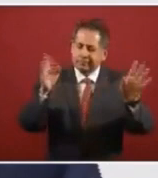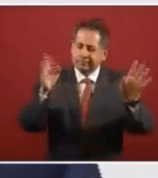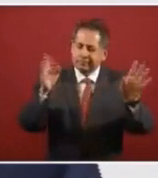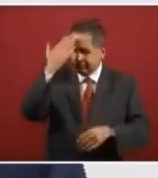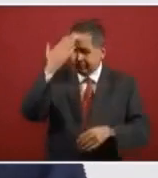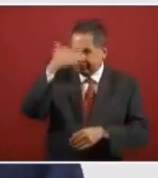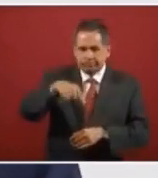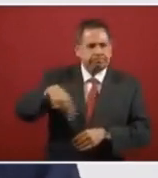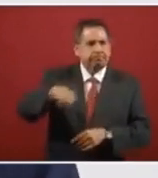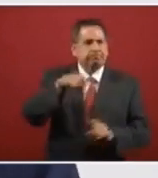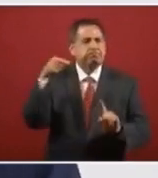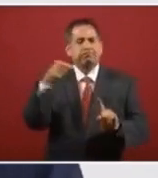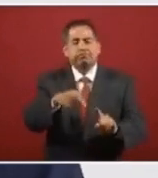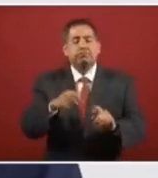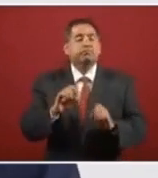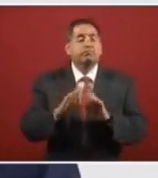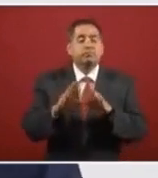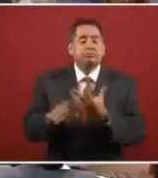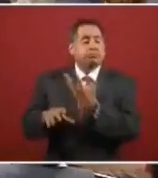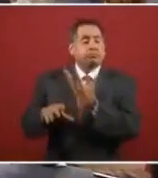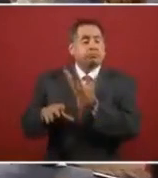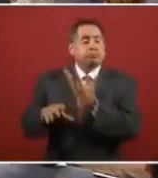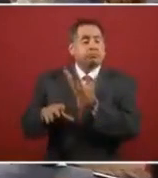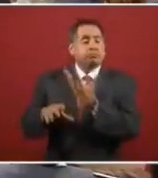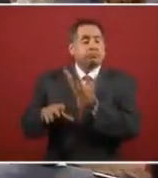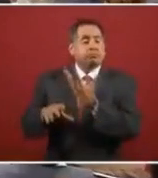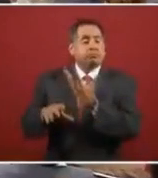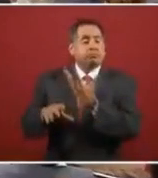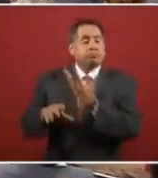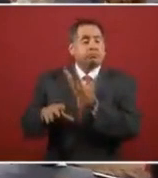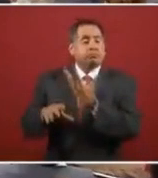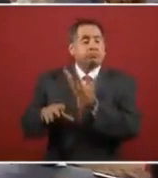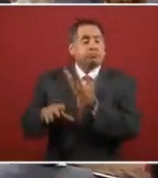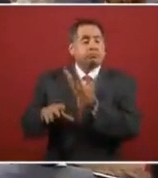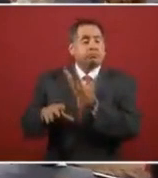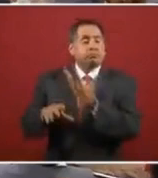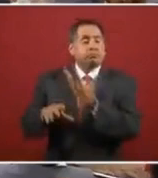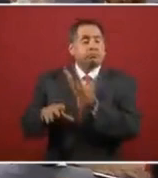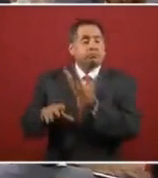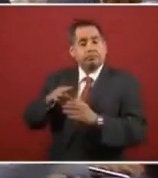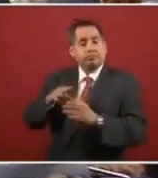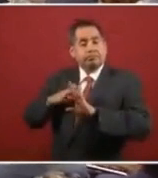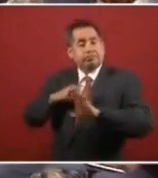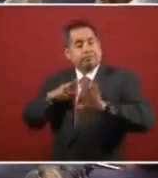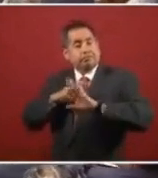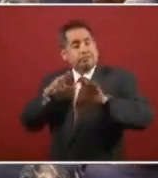doubt the migratory phenomenon